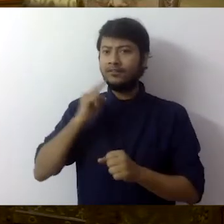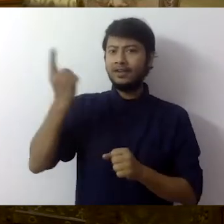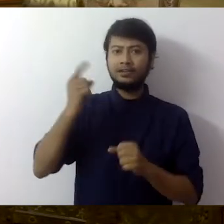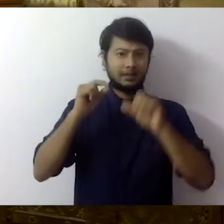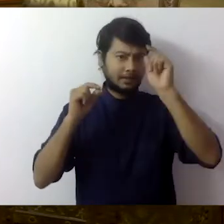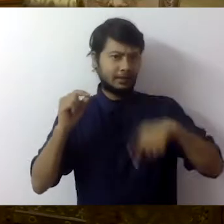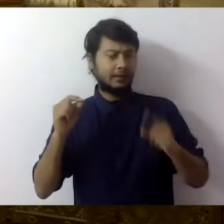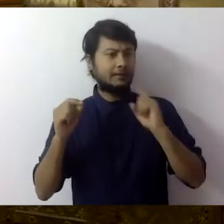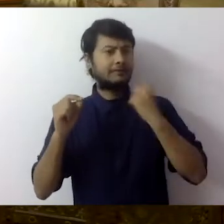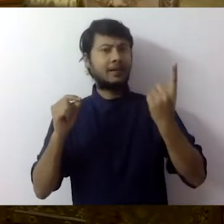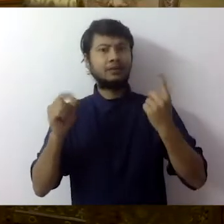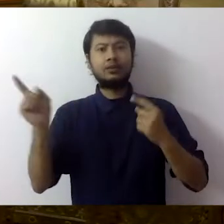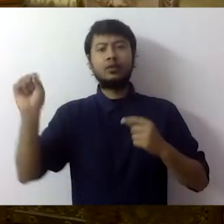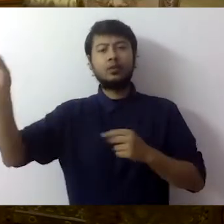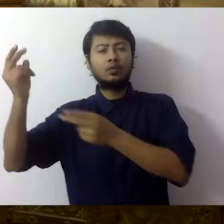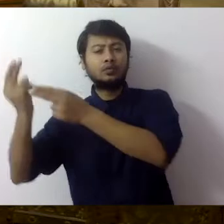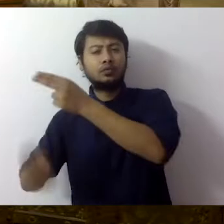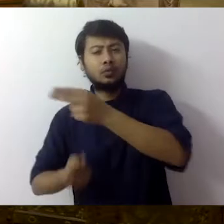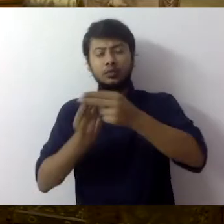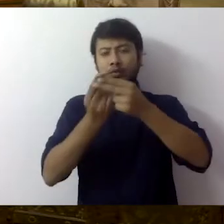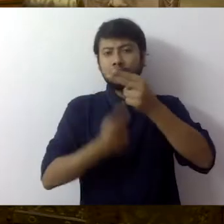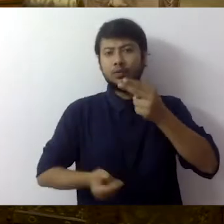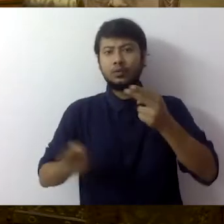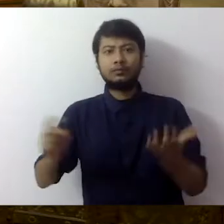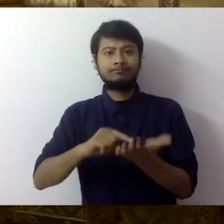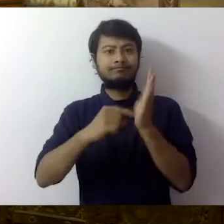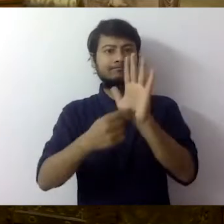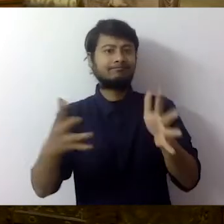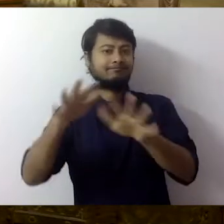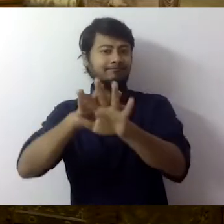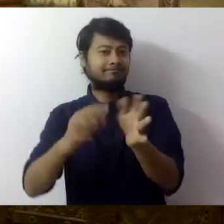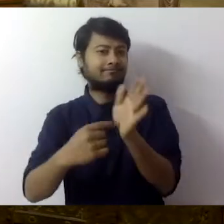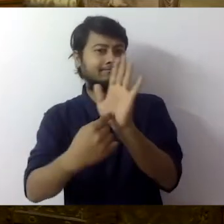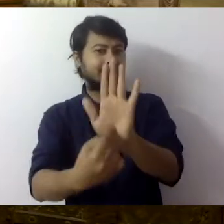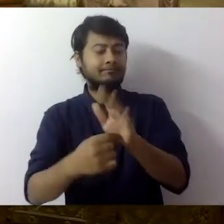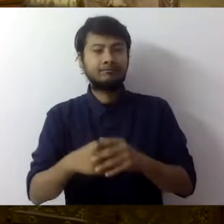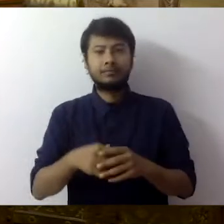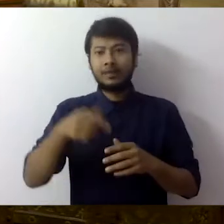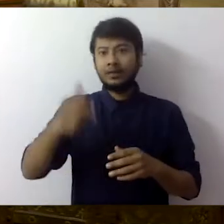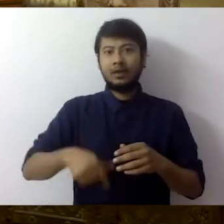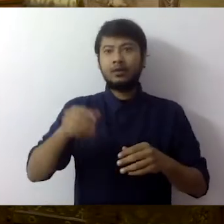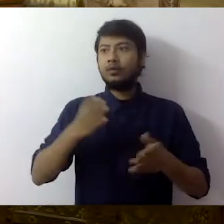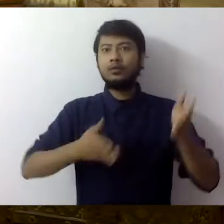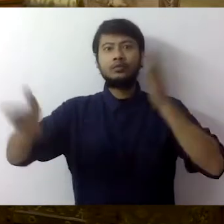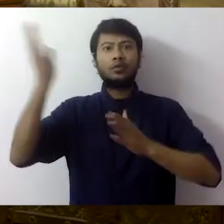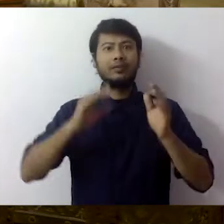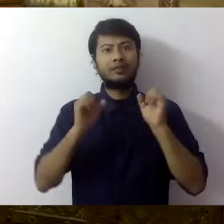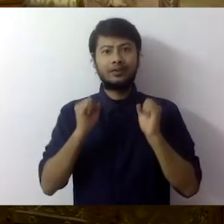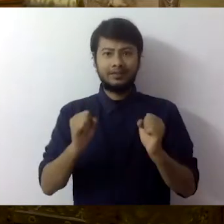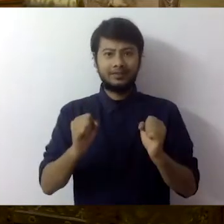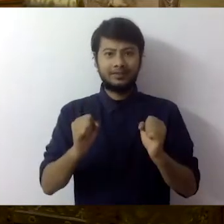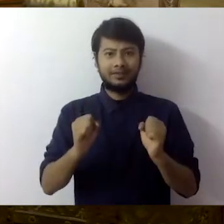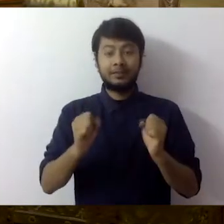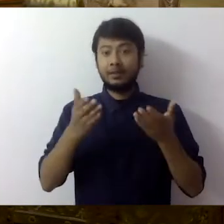of restricted mobility, this initiative helps to build bridges between people, collections, and